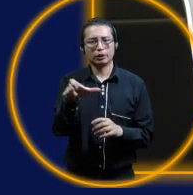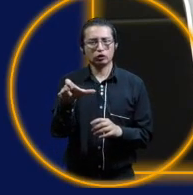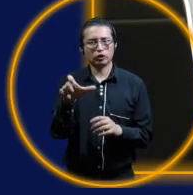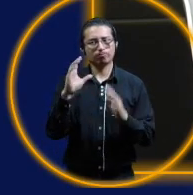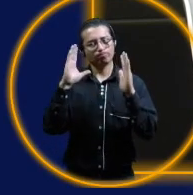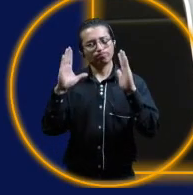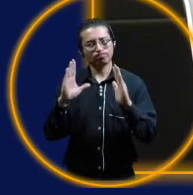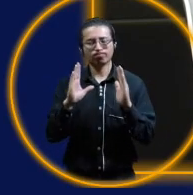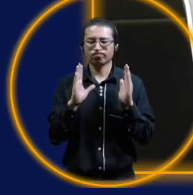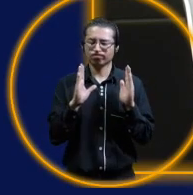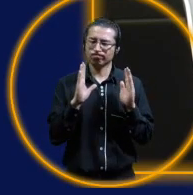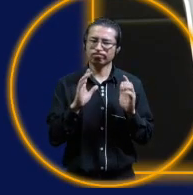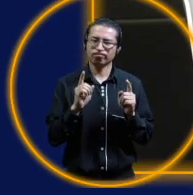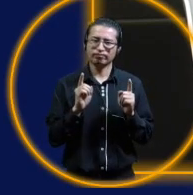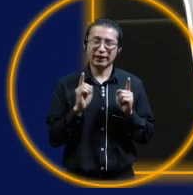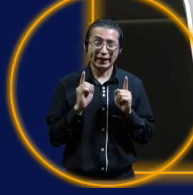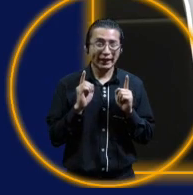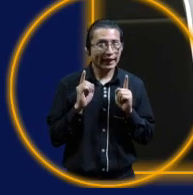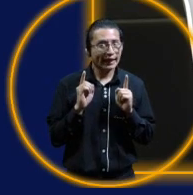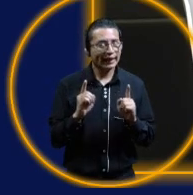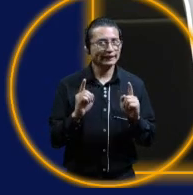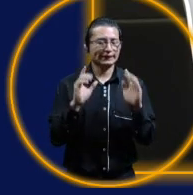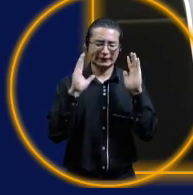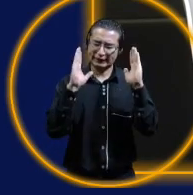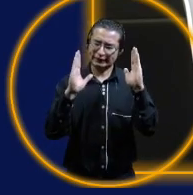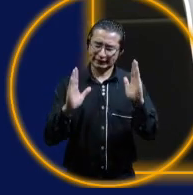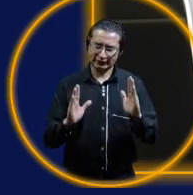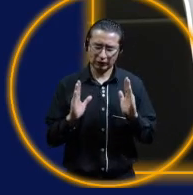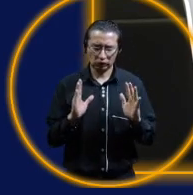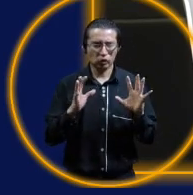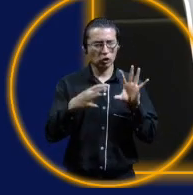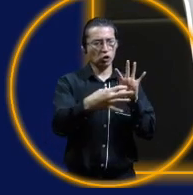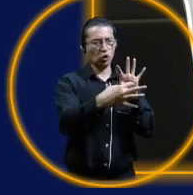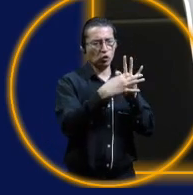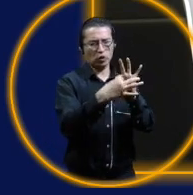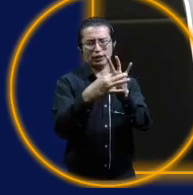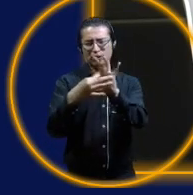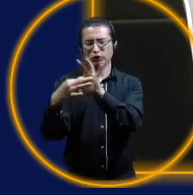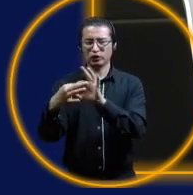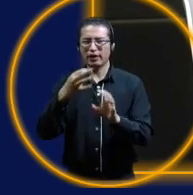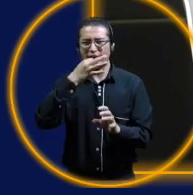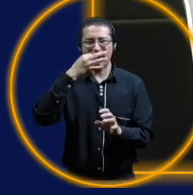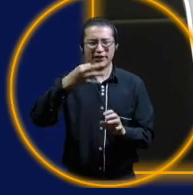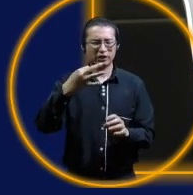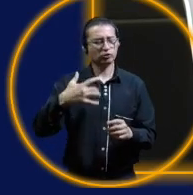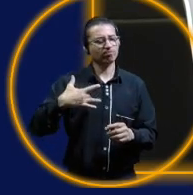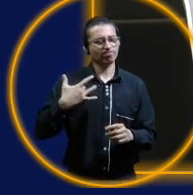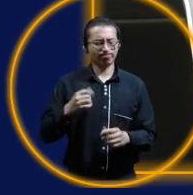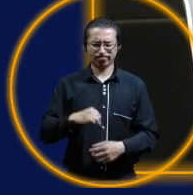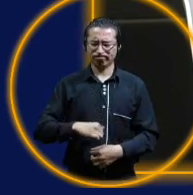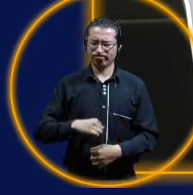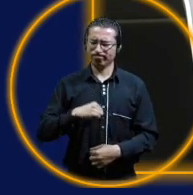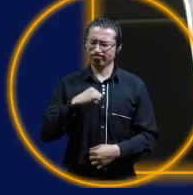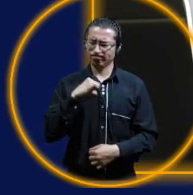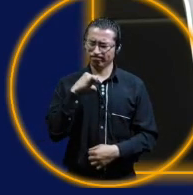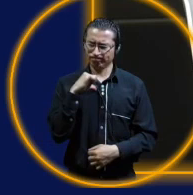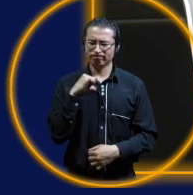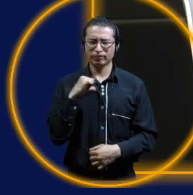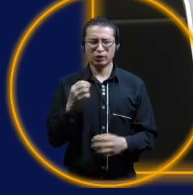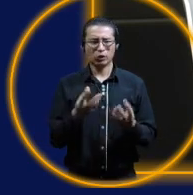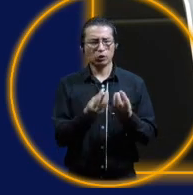the album and that connection, I felt really like really proud of you, and like the album